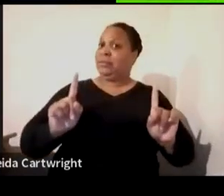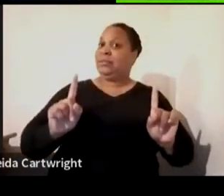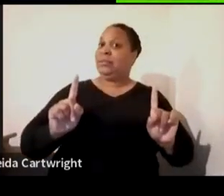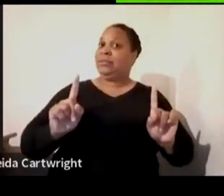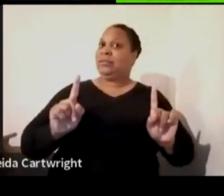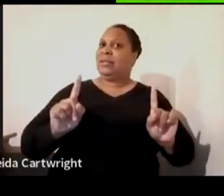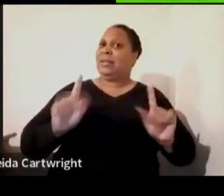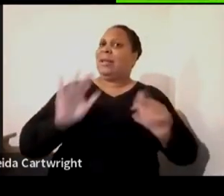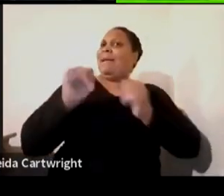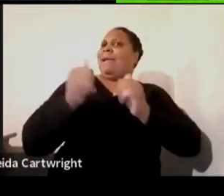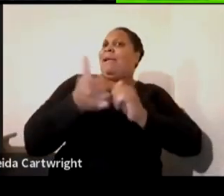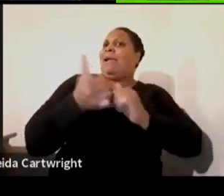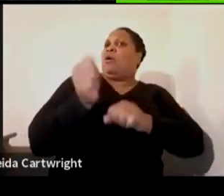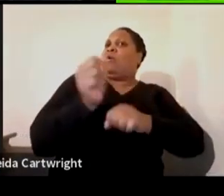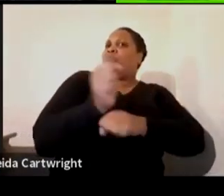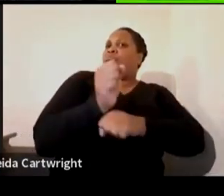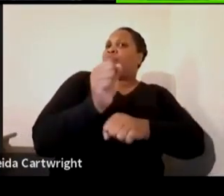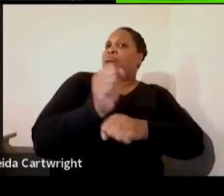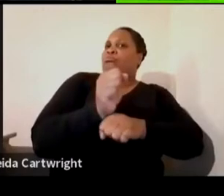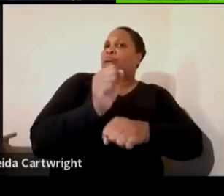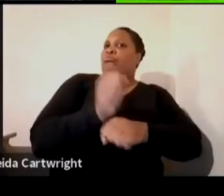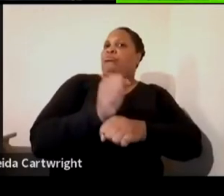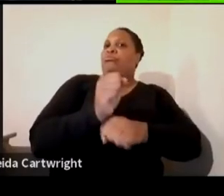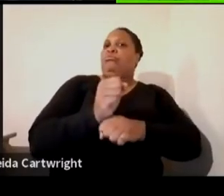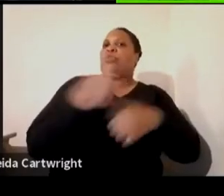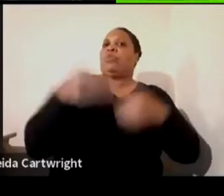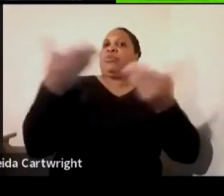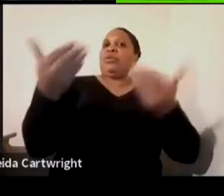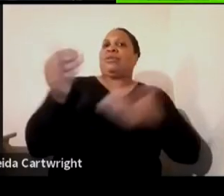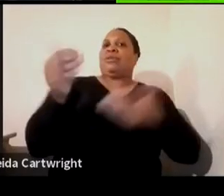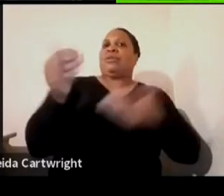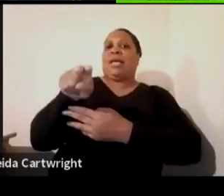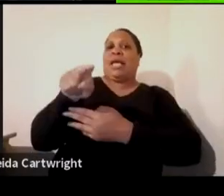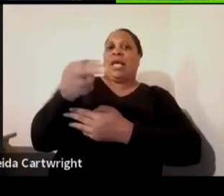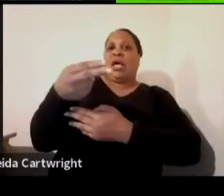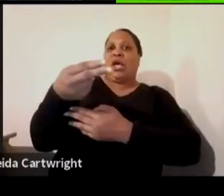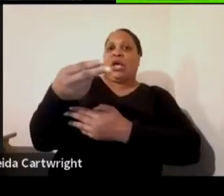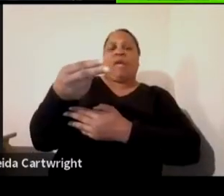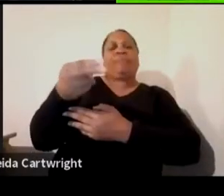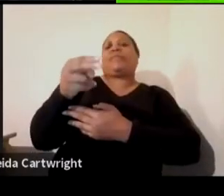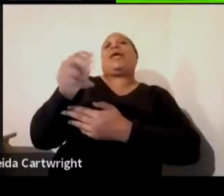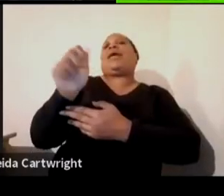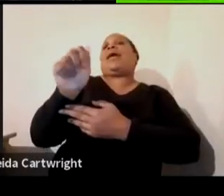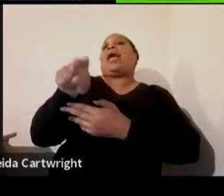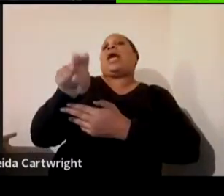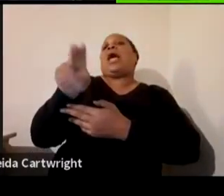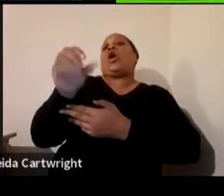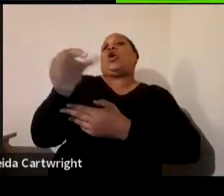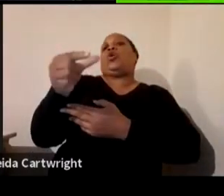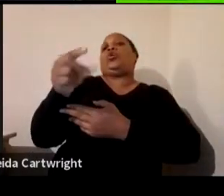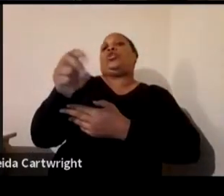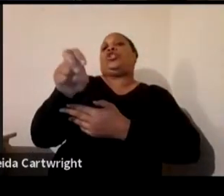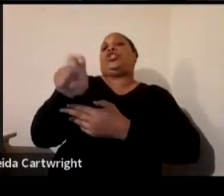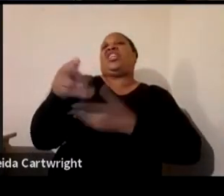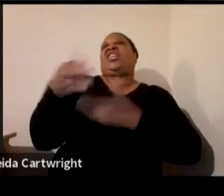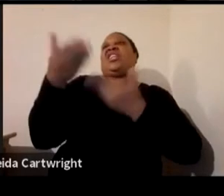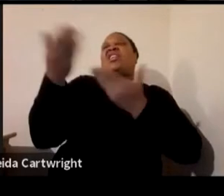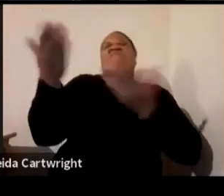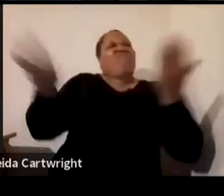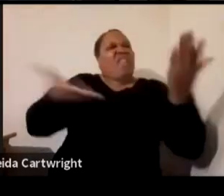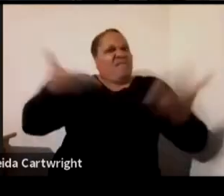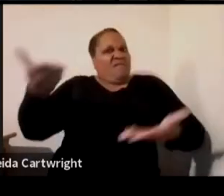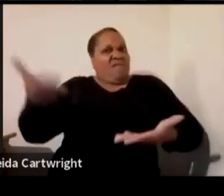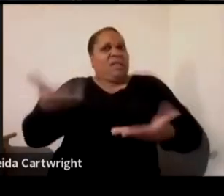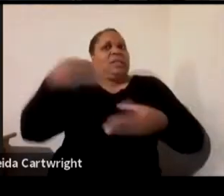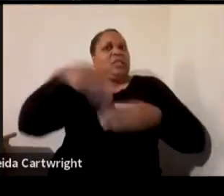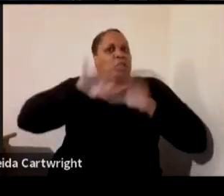mechanism of how it presents the antigen to the person's immune system. Thank you very It much.